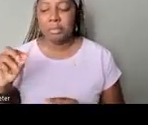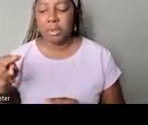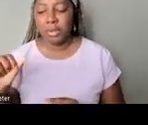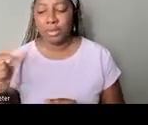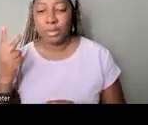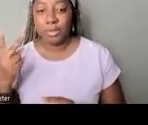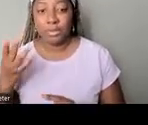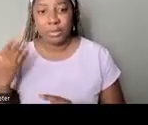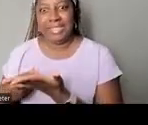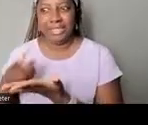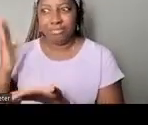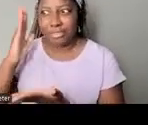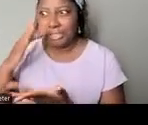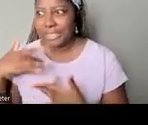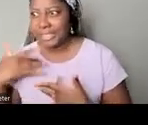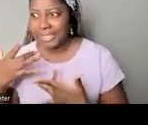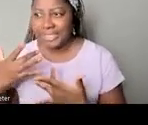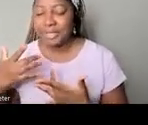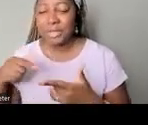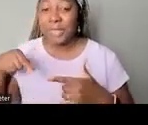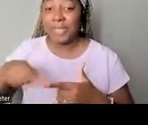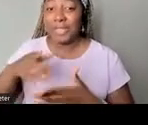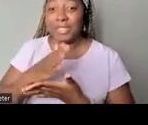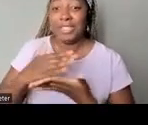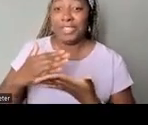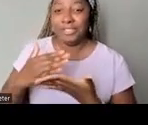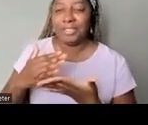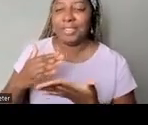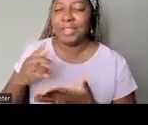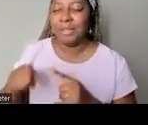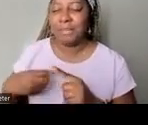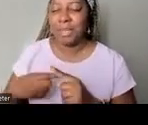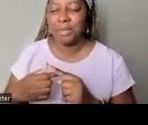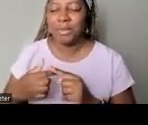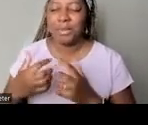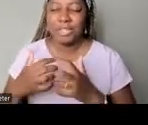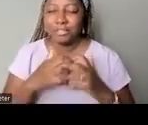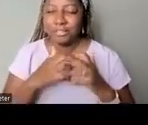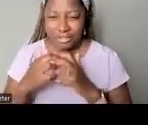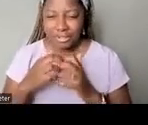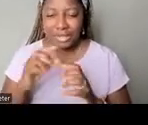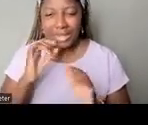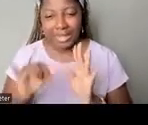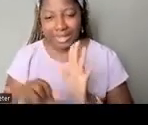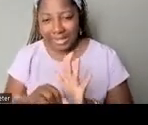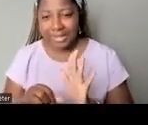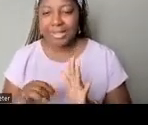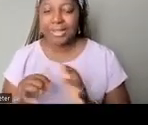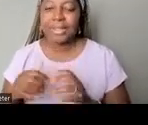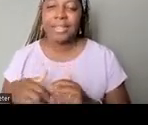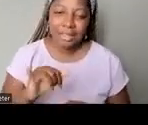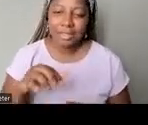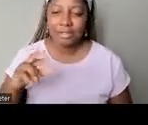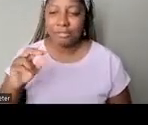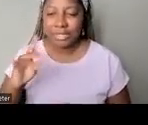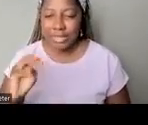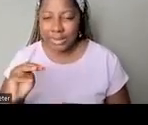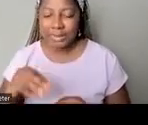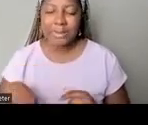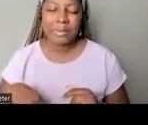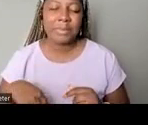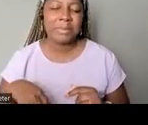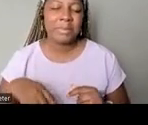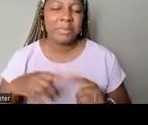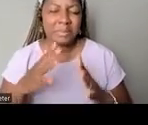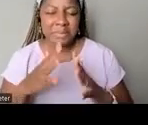in this conversation about intersectional identity and anti-racism, anti-oppression work? Because it's such a huge topic. And one of the things